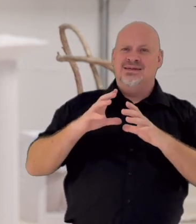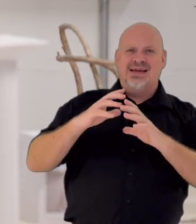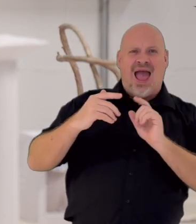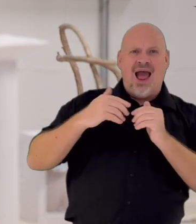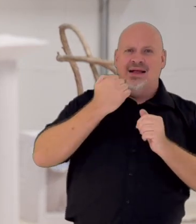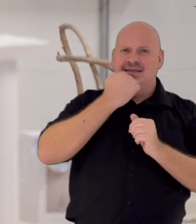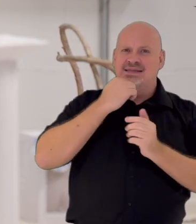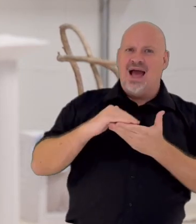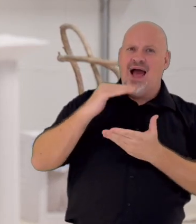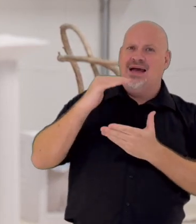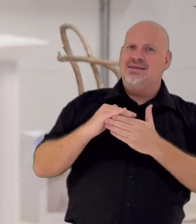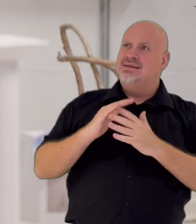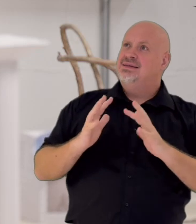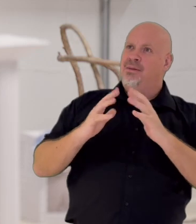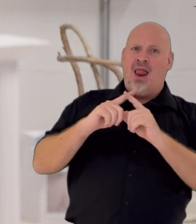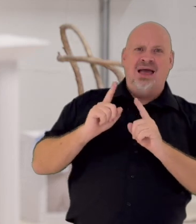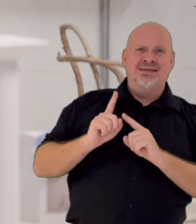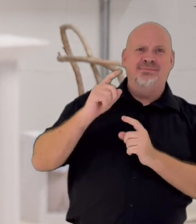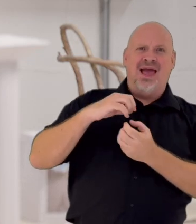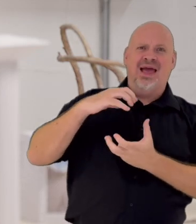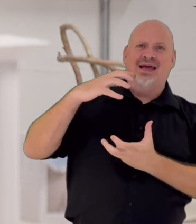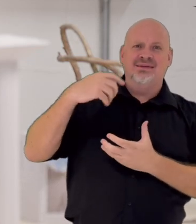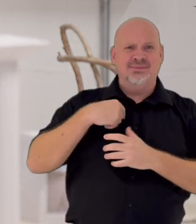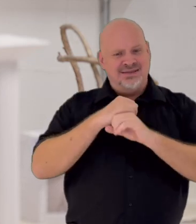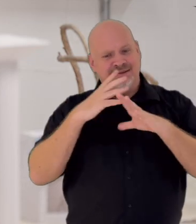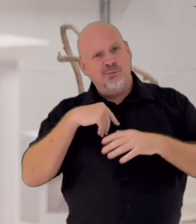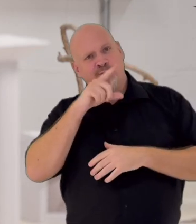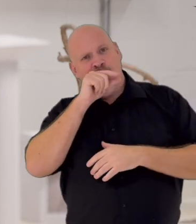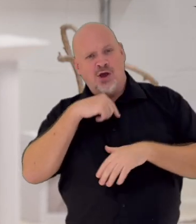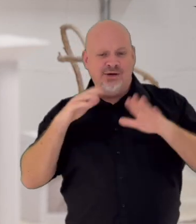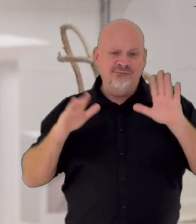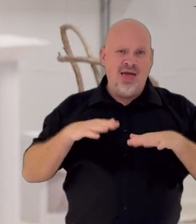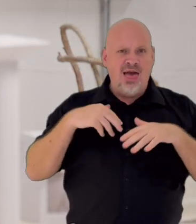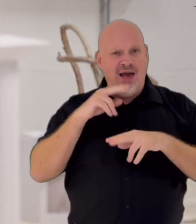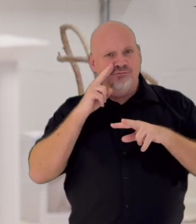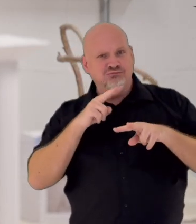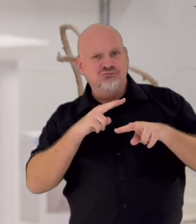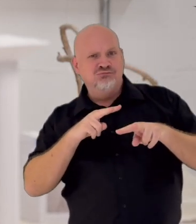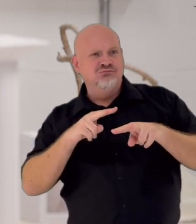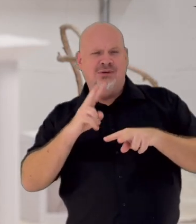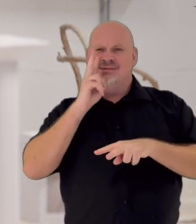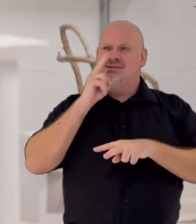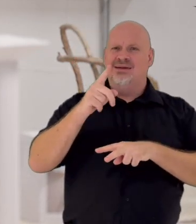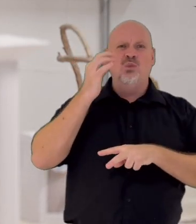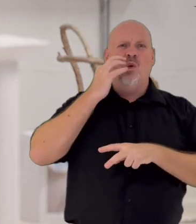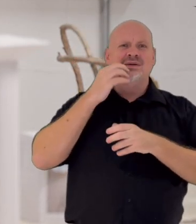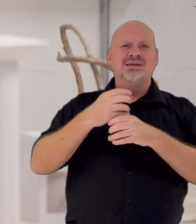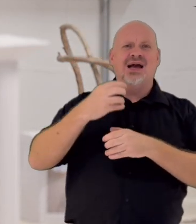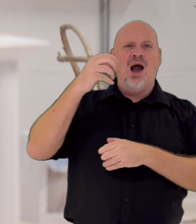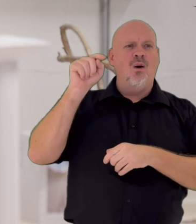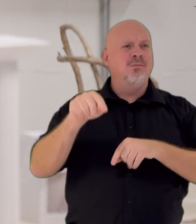always thought that if I was a bird and flying across a landscape, that all these water towers that are dotted in the